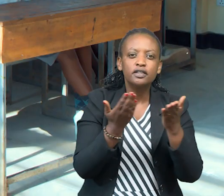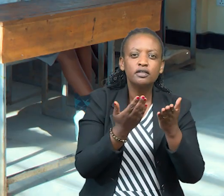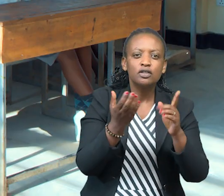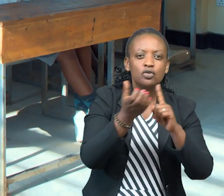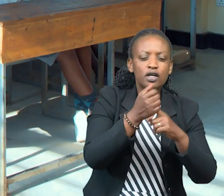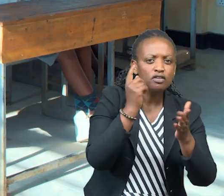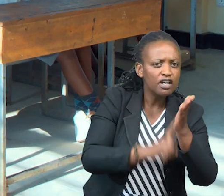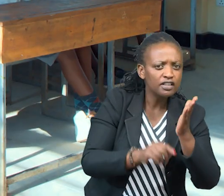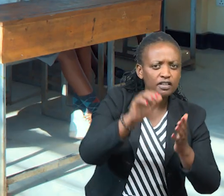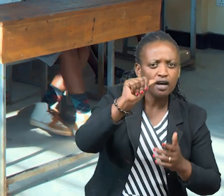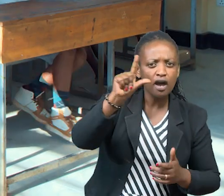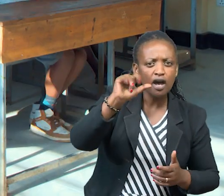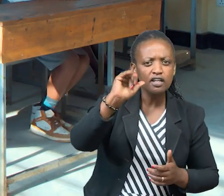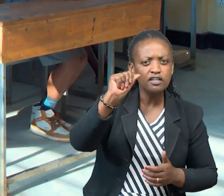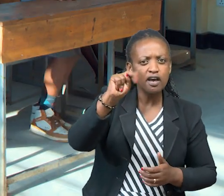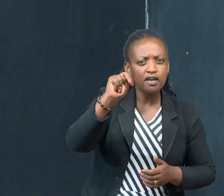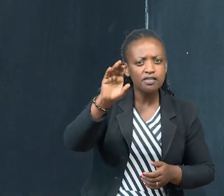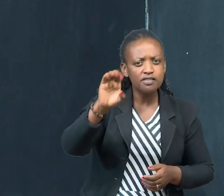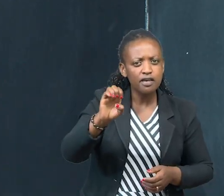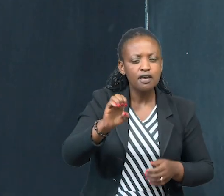get, Ariane say,